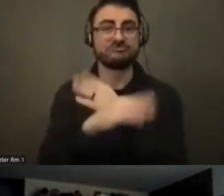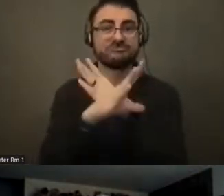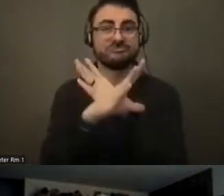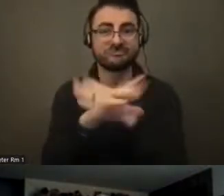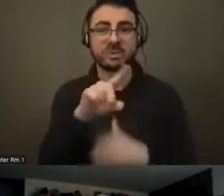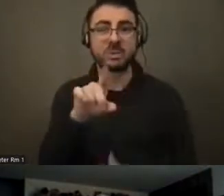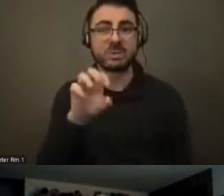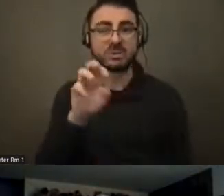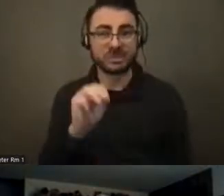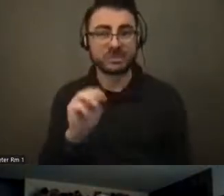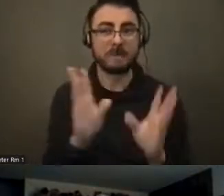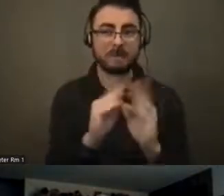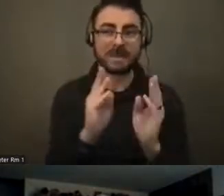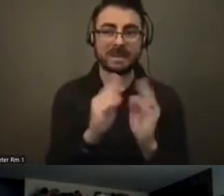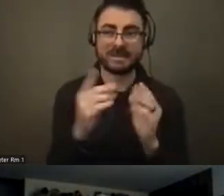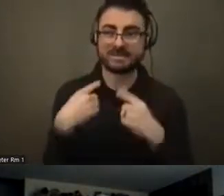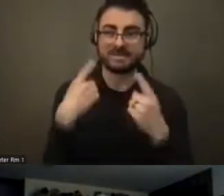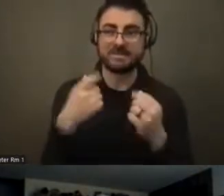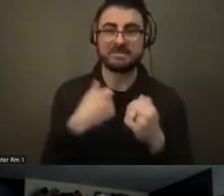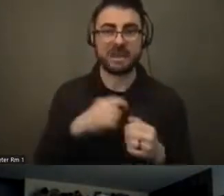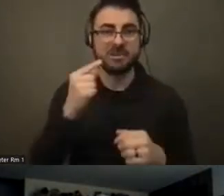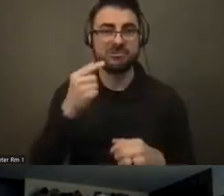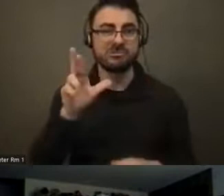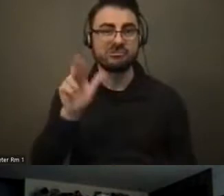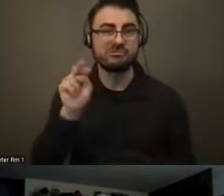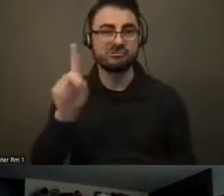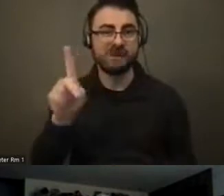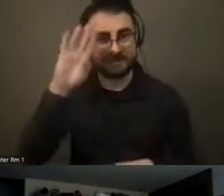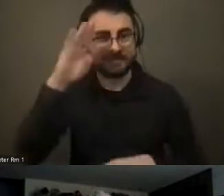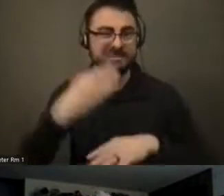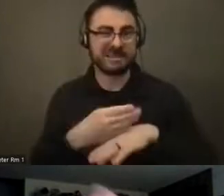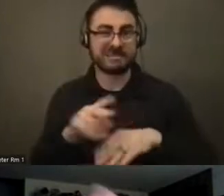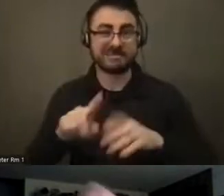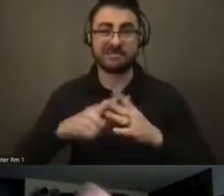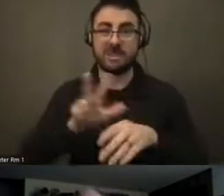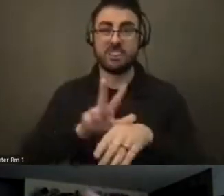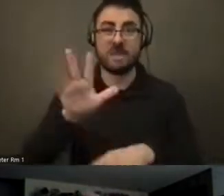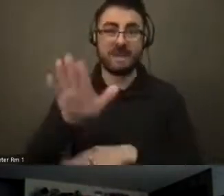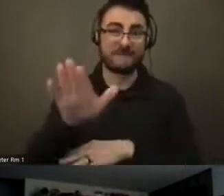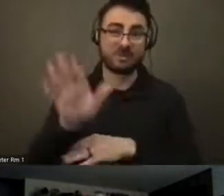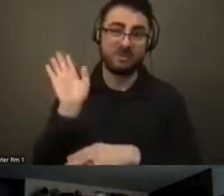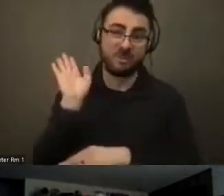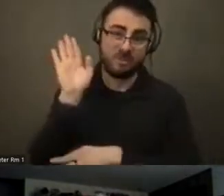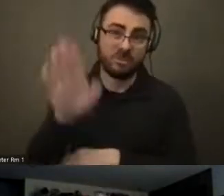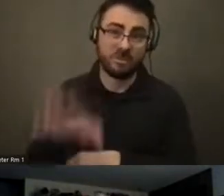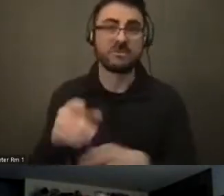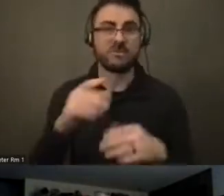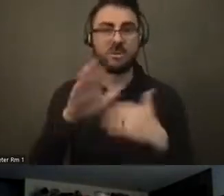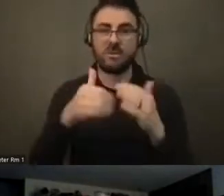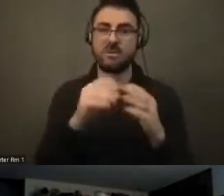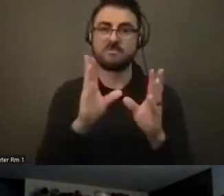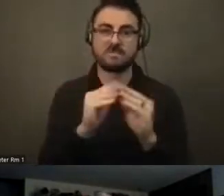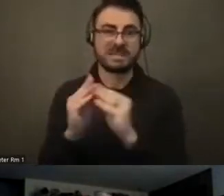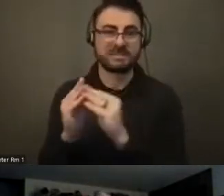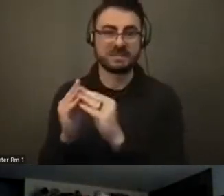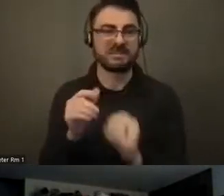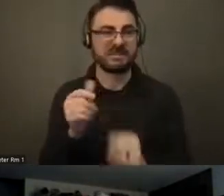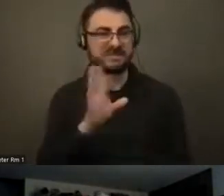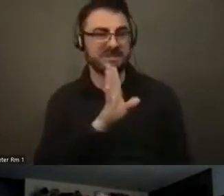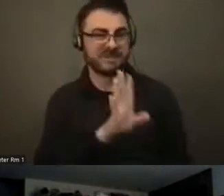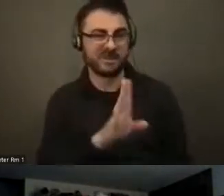via Zoom. So he's 4. Oh, that's neat. It's really neat. Yep.